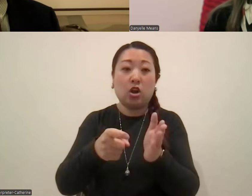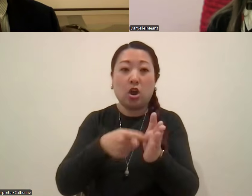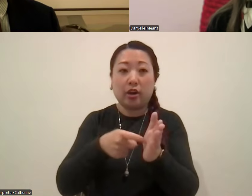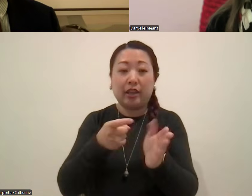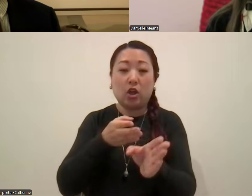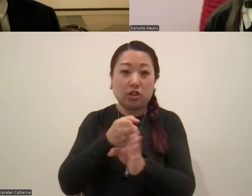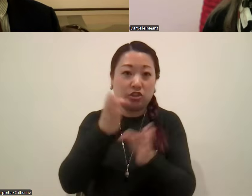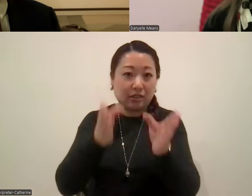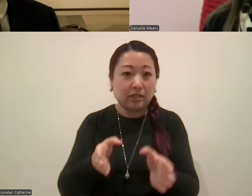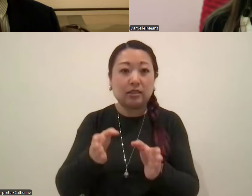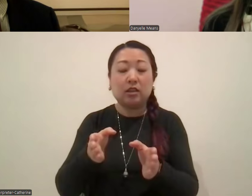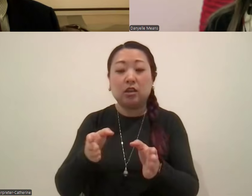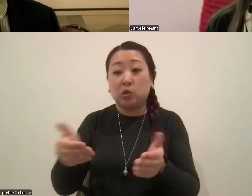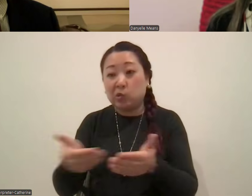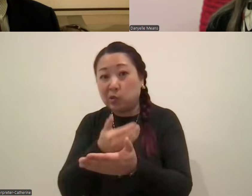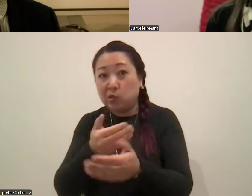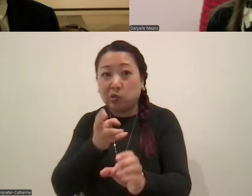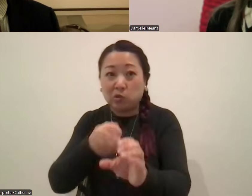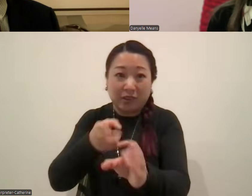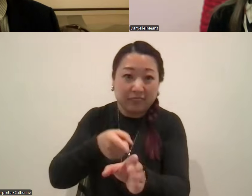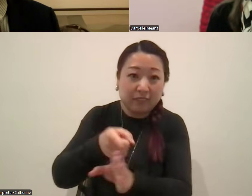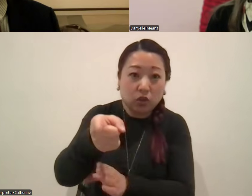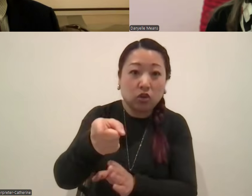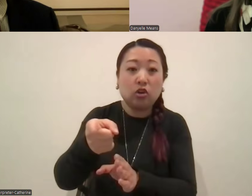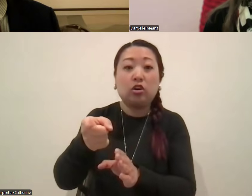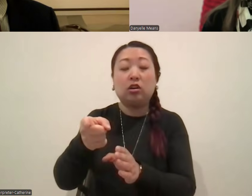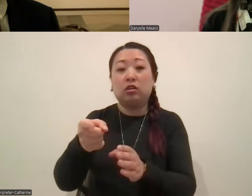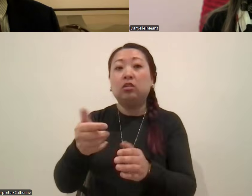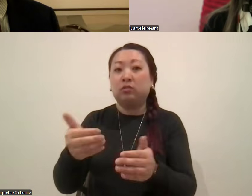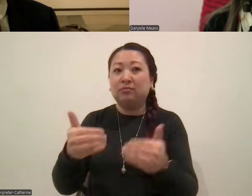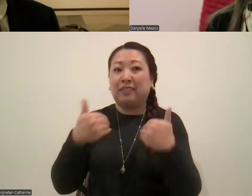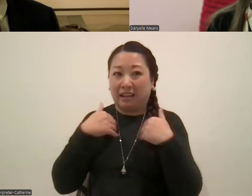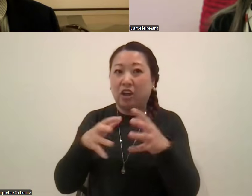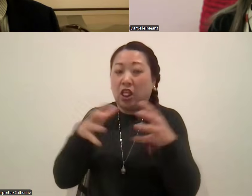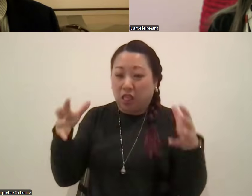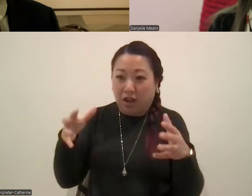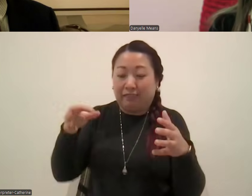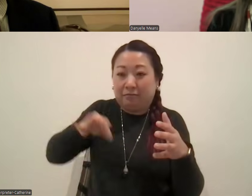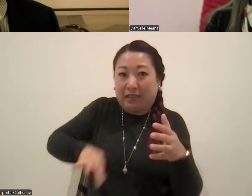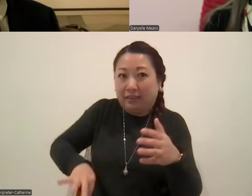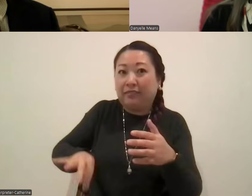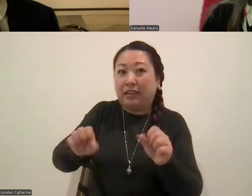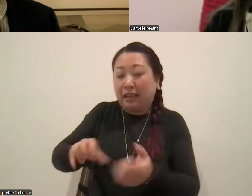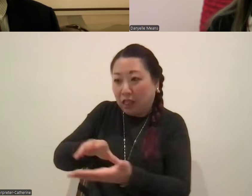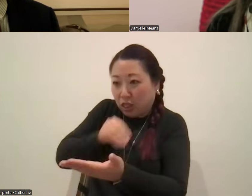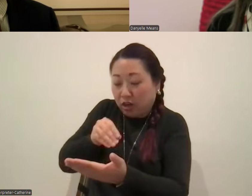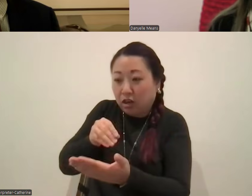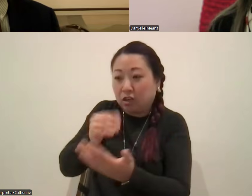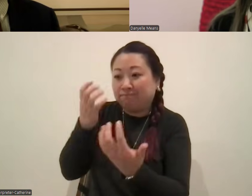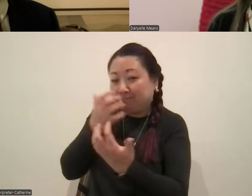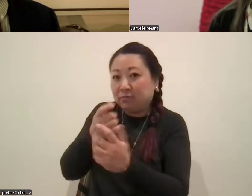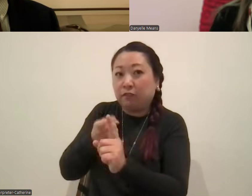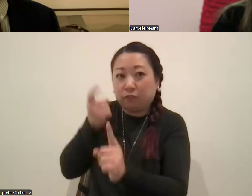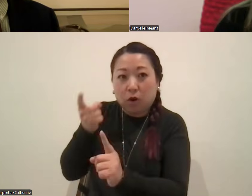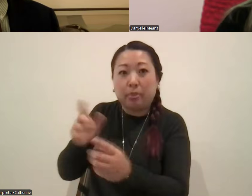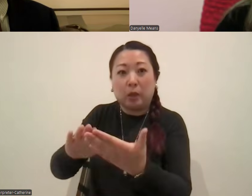to really gain some incredible knowledge from Native communities that will only